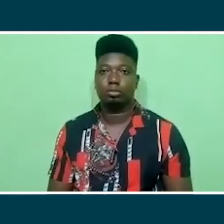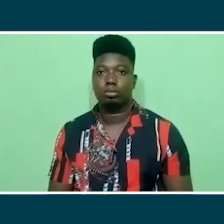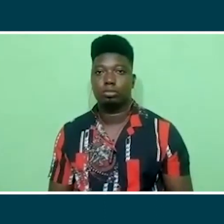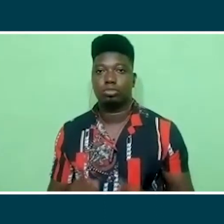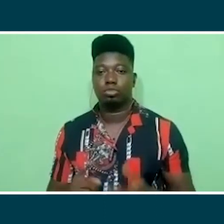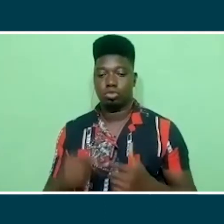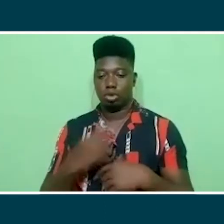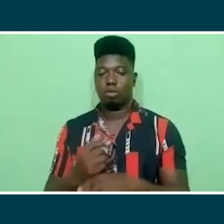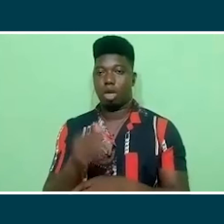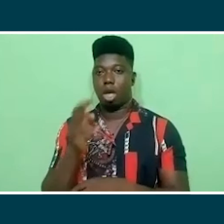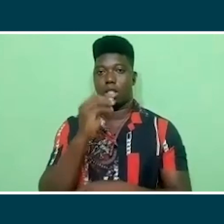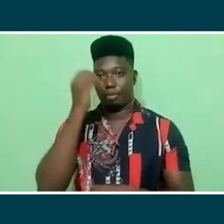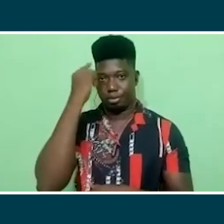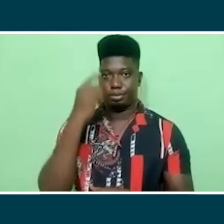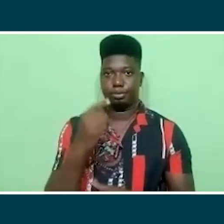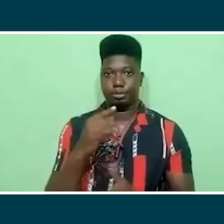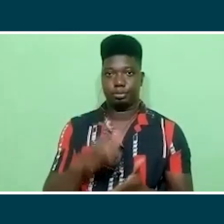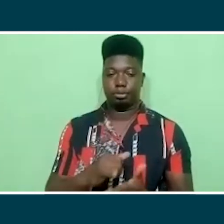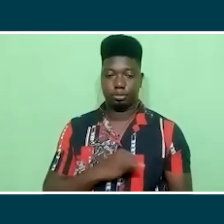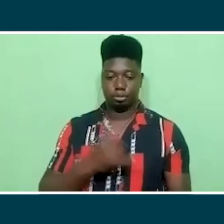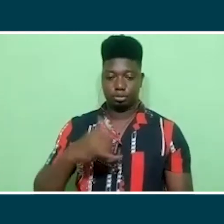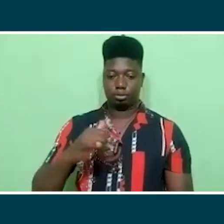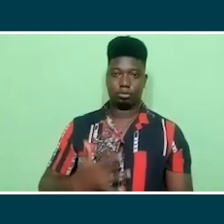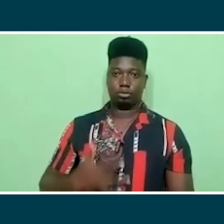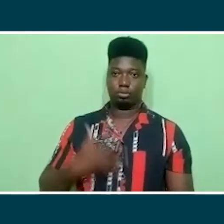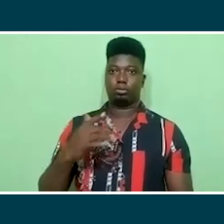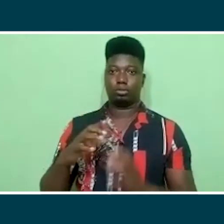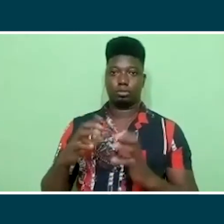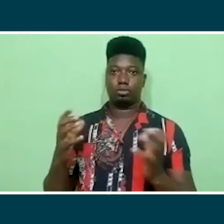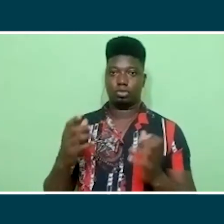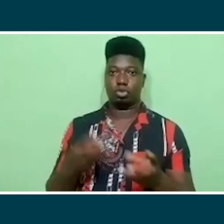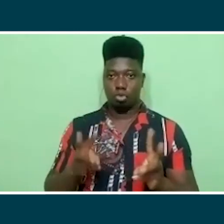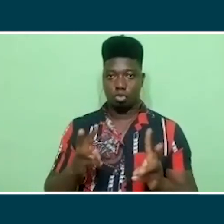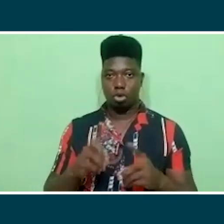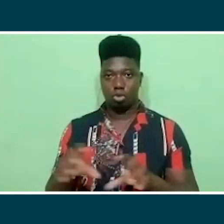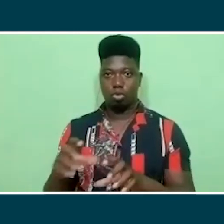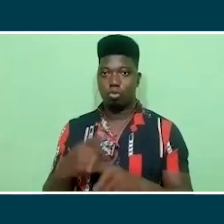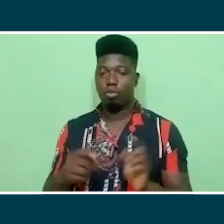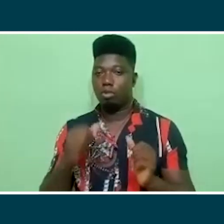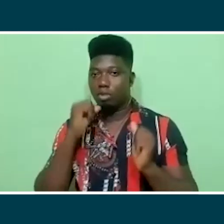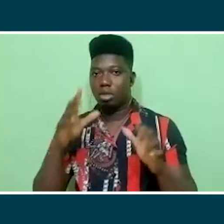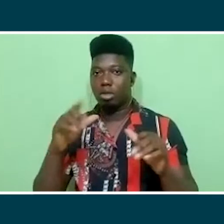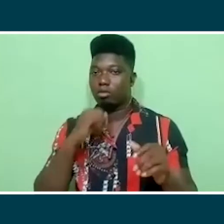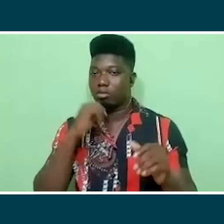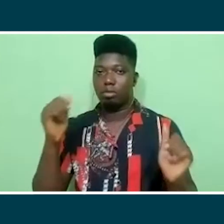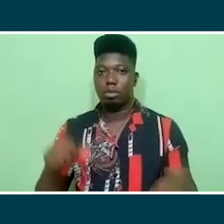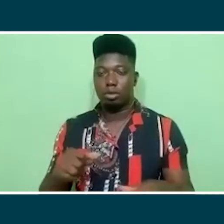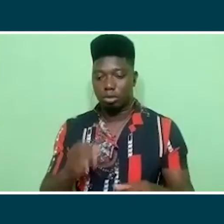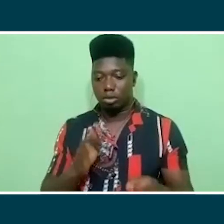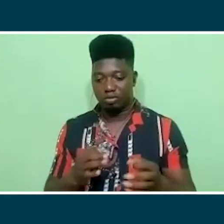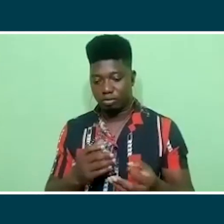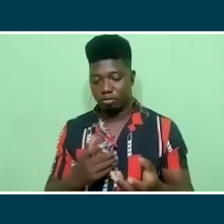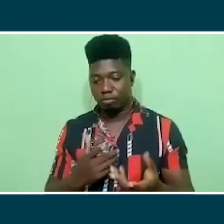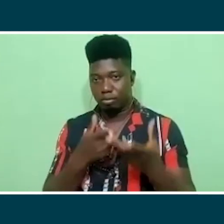I still feel we have a long way to go, but nothing is impossible if we believe, and we'll continue to put in our